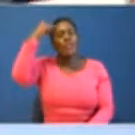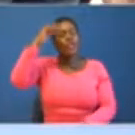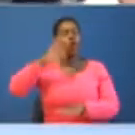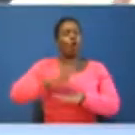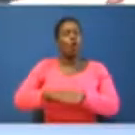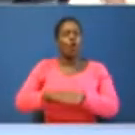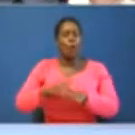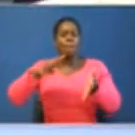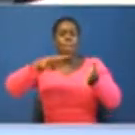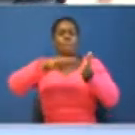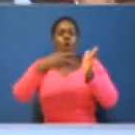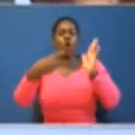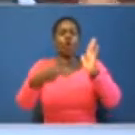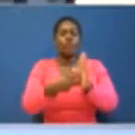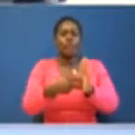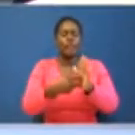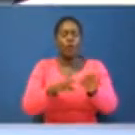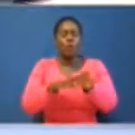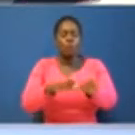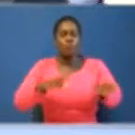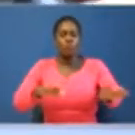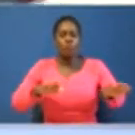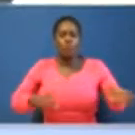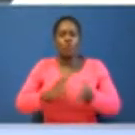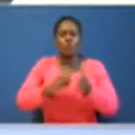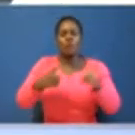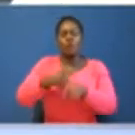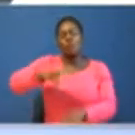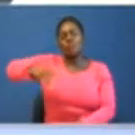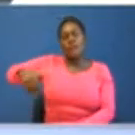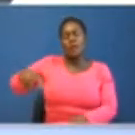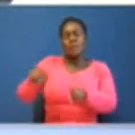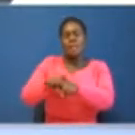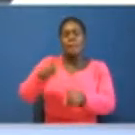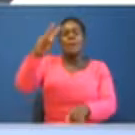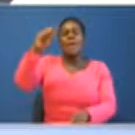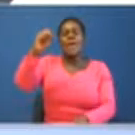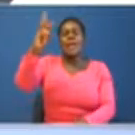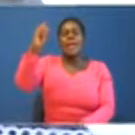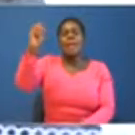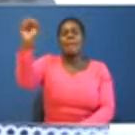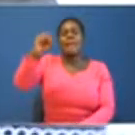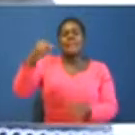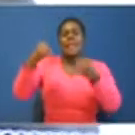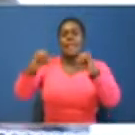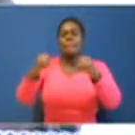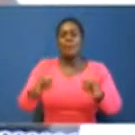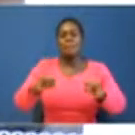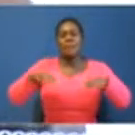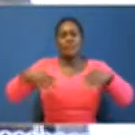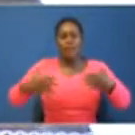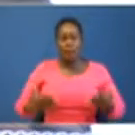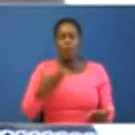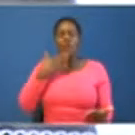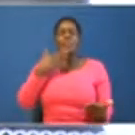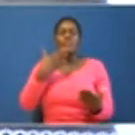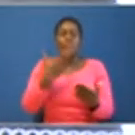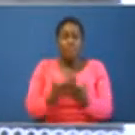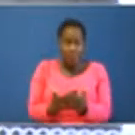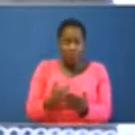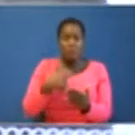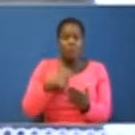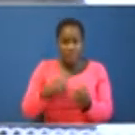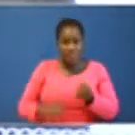these projects that were meant to decongest the city and of course the role of of nms in implementing some of them yes thanks very good and